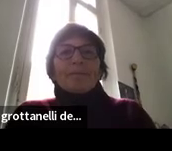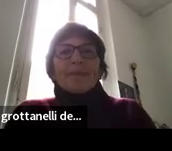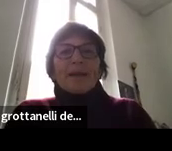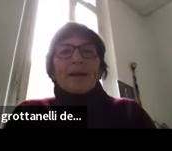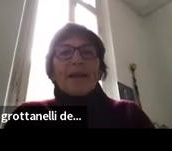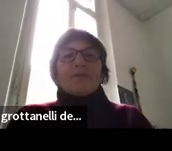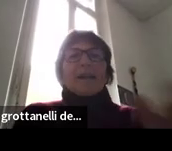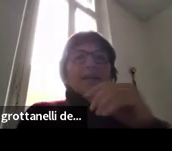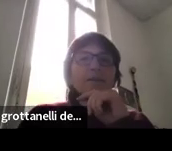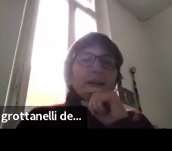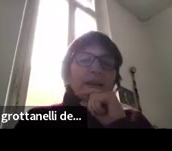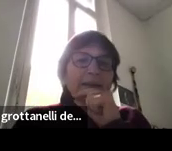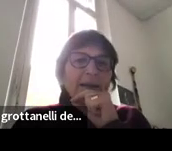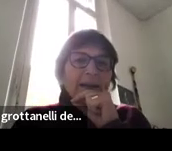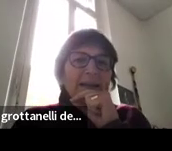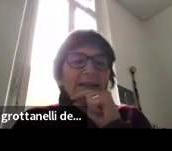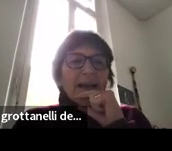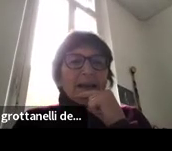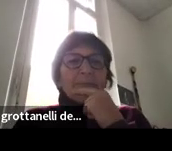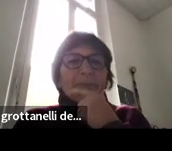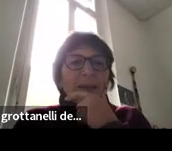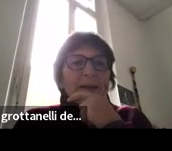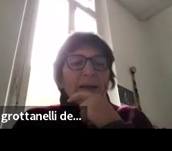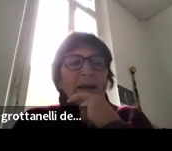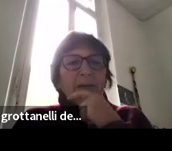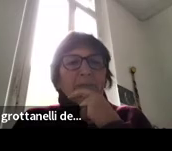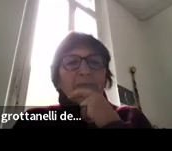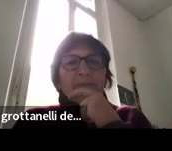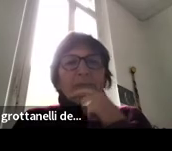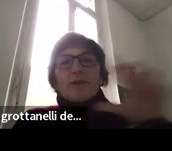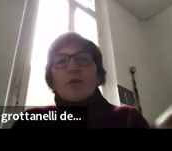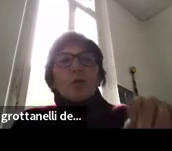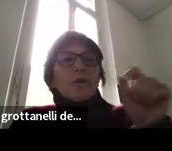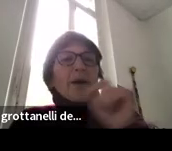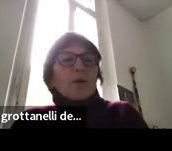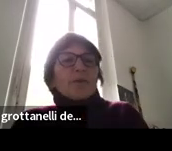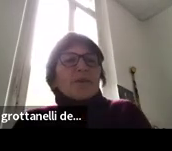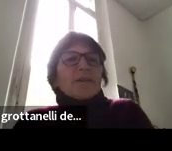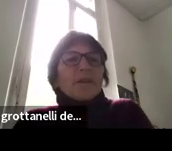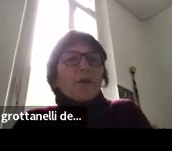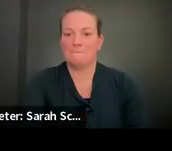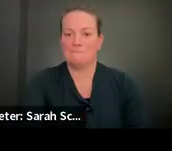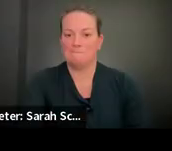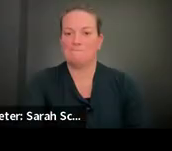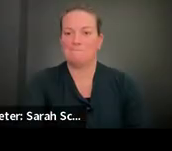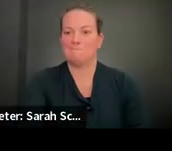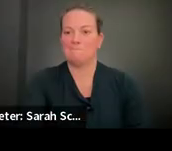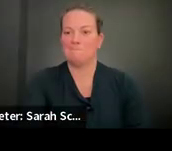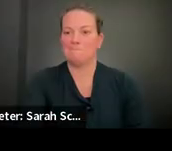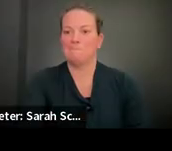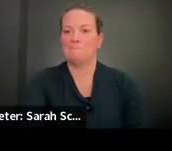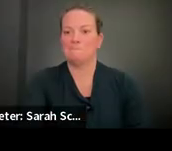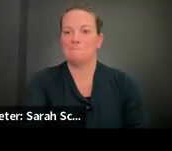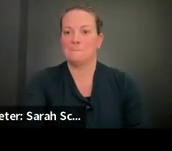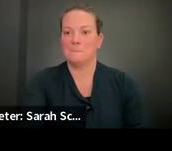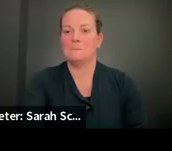So, Deaf Studies in Siena. First of all, you might notice there's a QR code